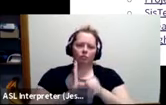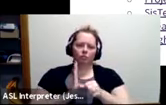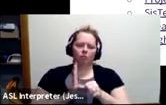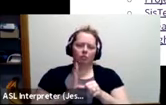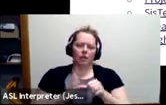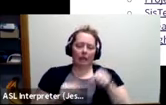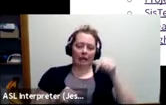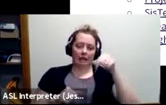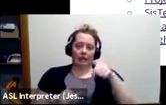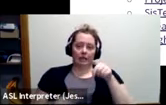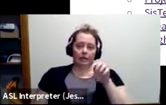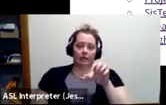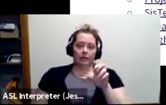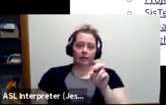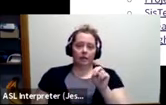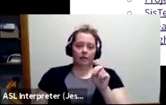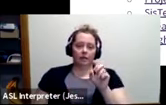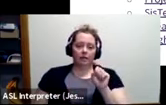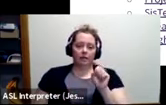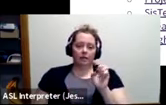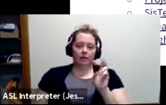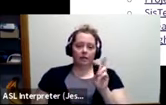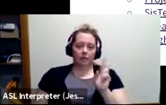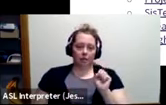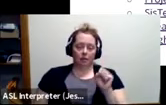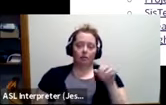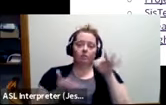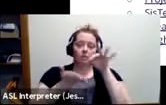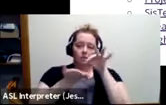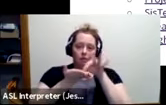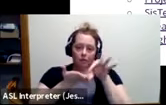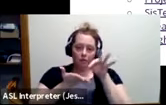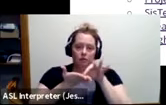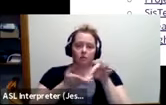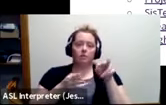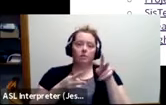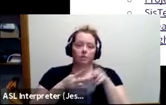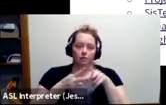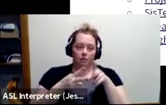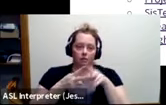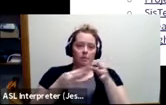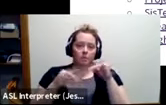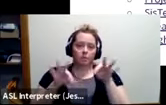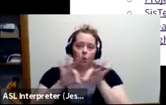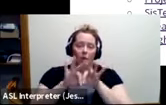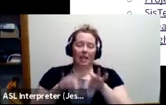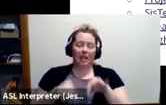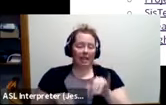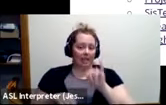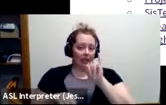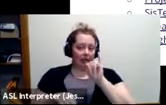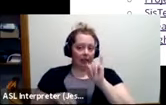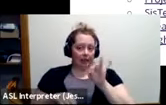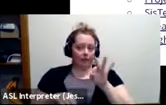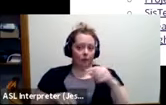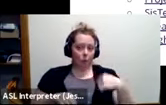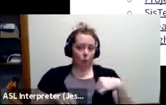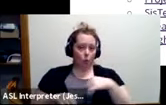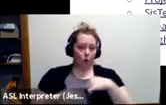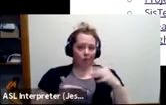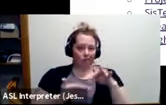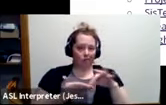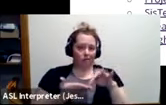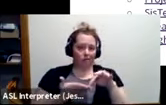census. Because if we were counted in the census as an actual viable human